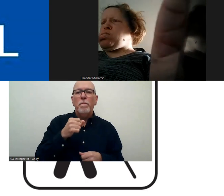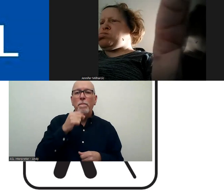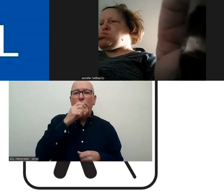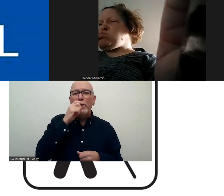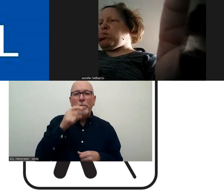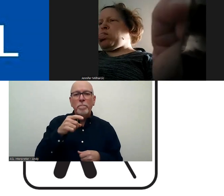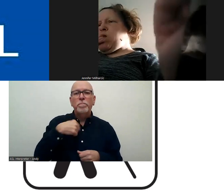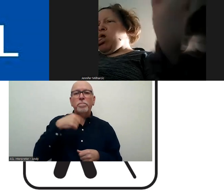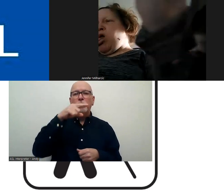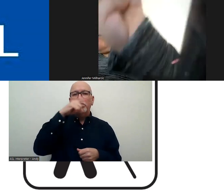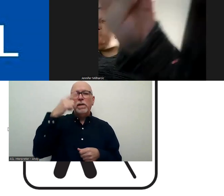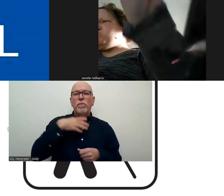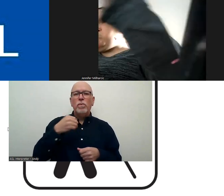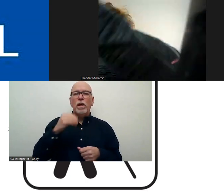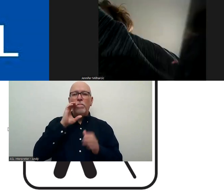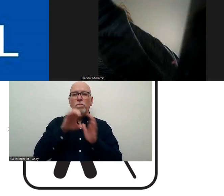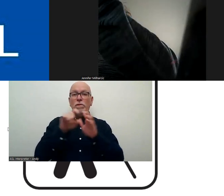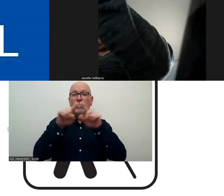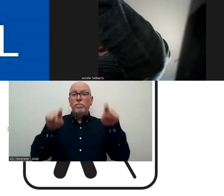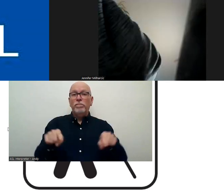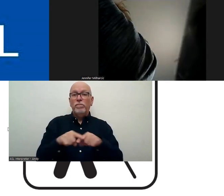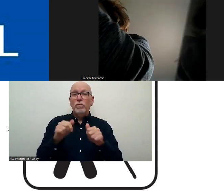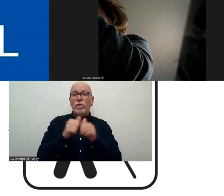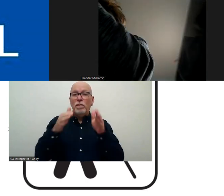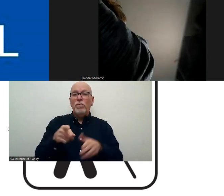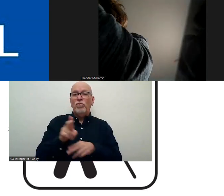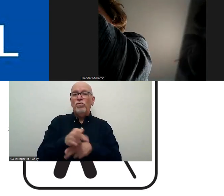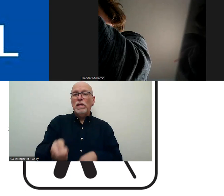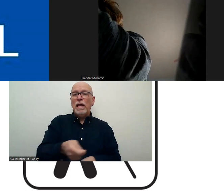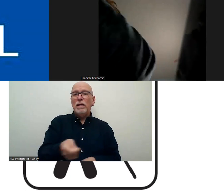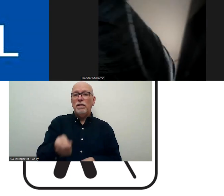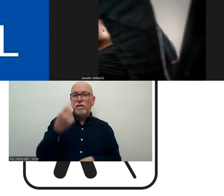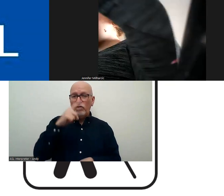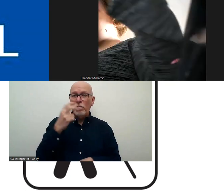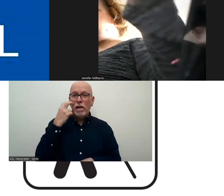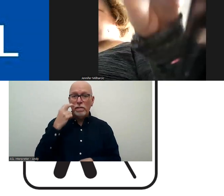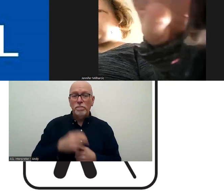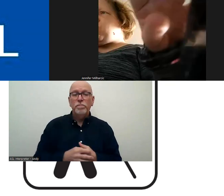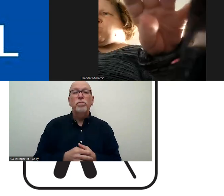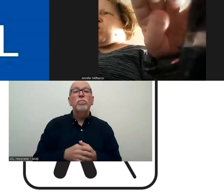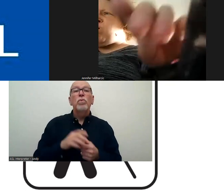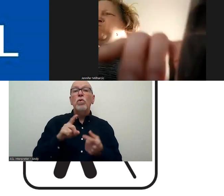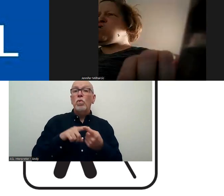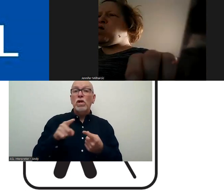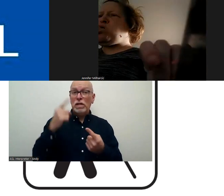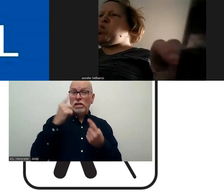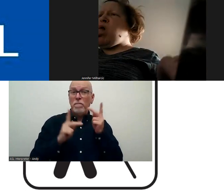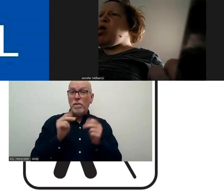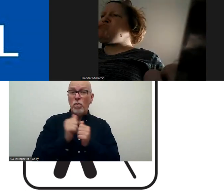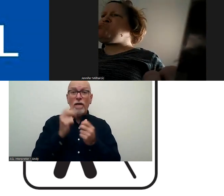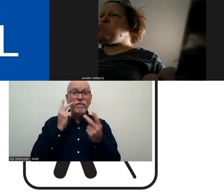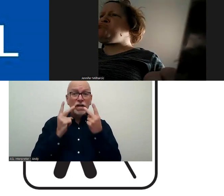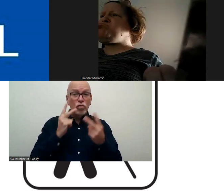there is a black and white graphic showing a figure using a cane for the blind when considering people with visual